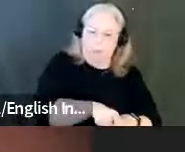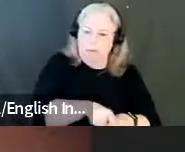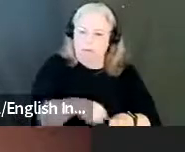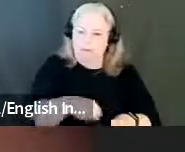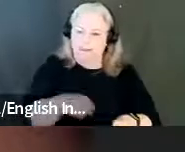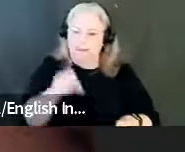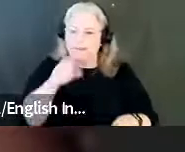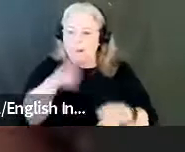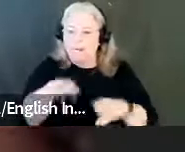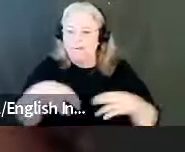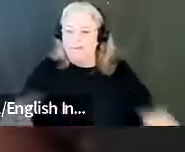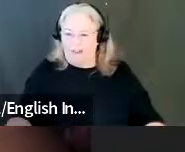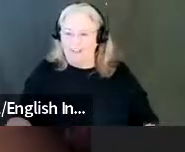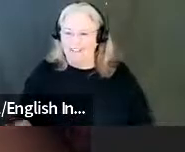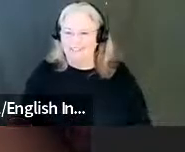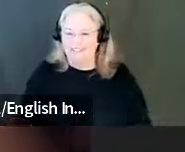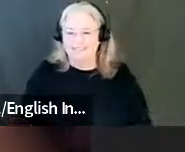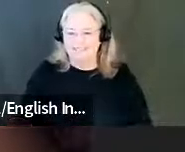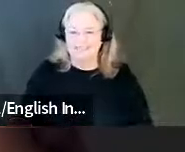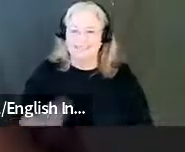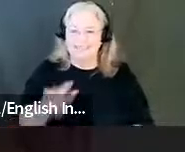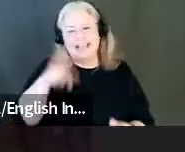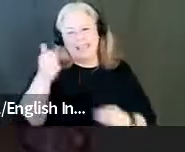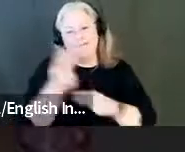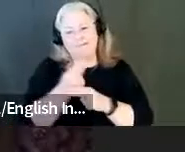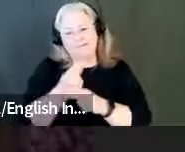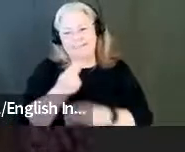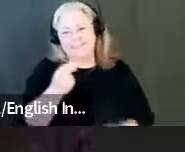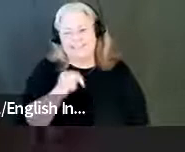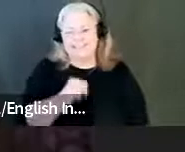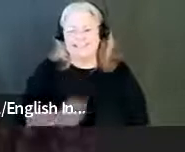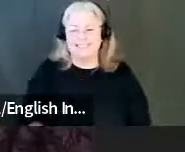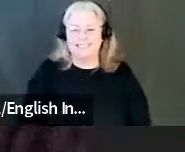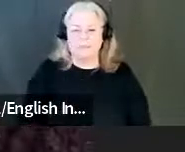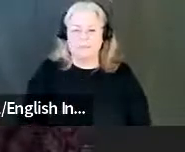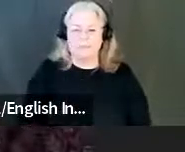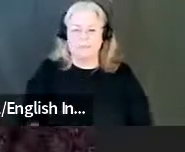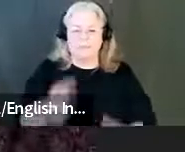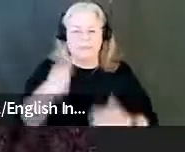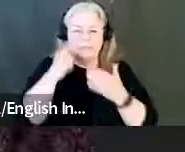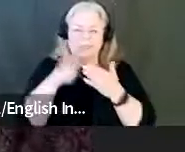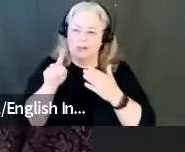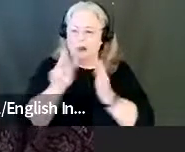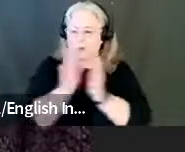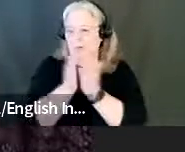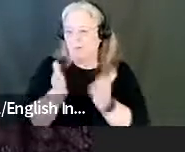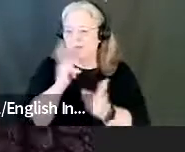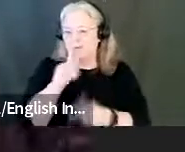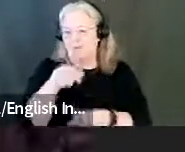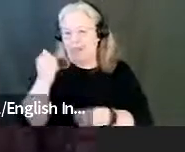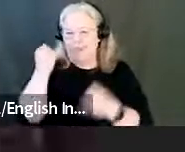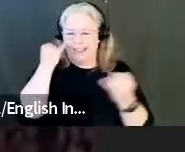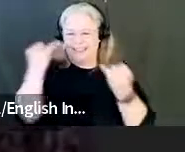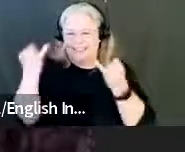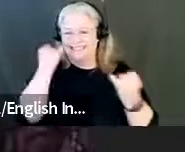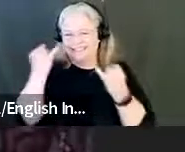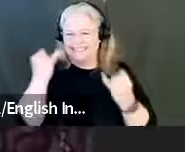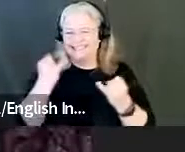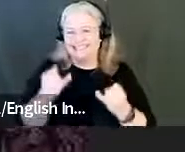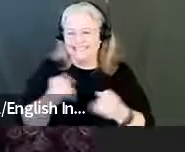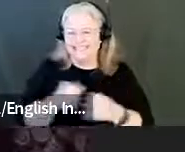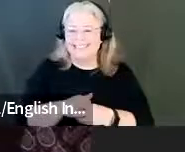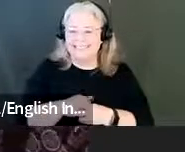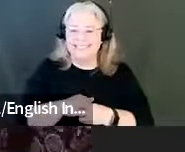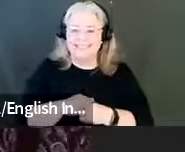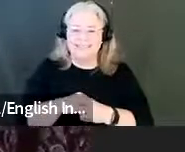this parameter. So that's another use. So you can check out the book for other ideas too on